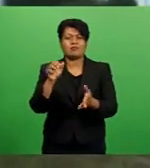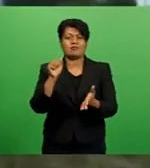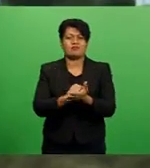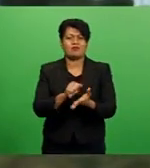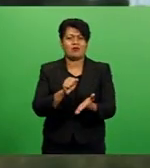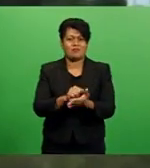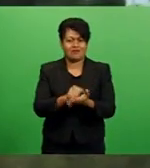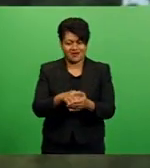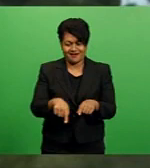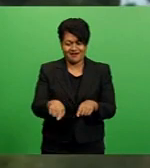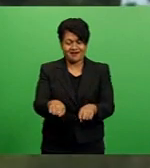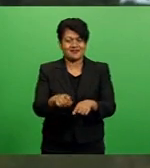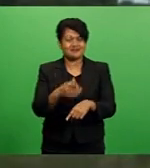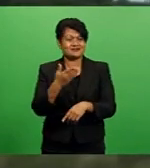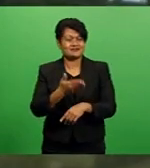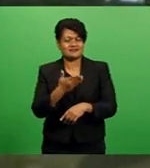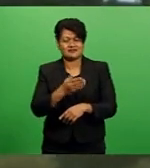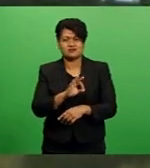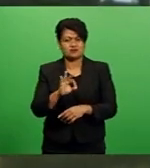Road would be upgraded.